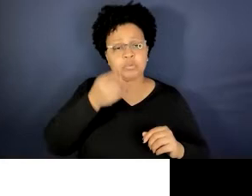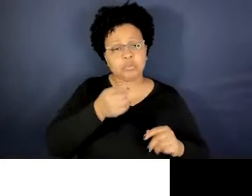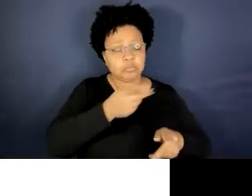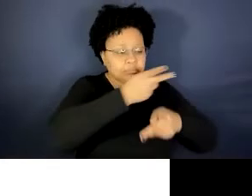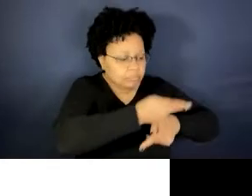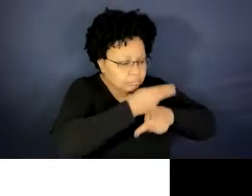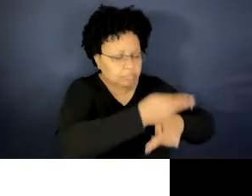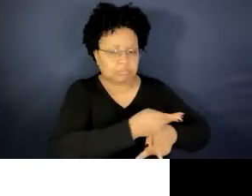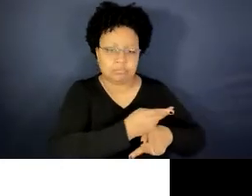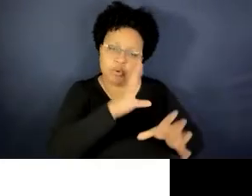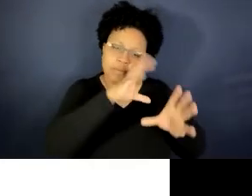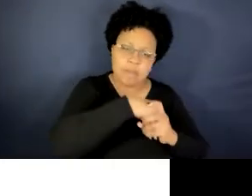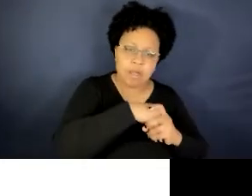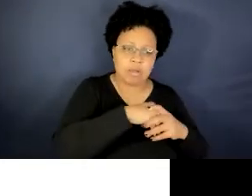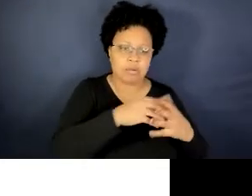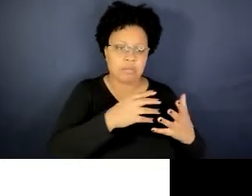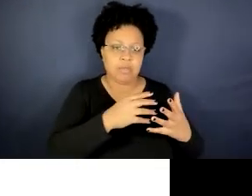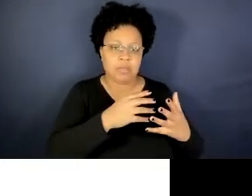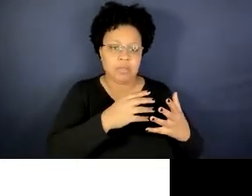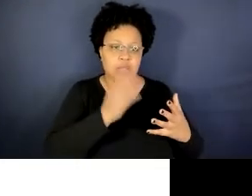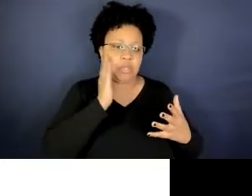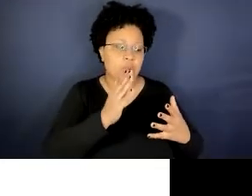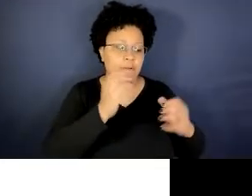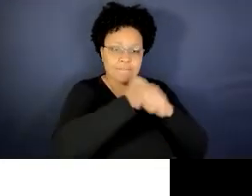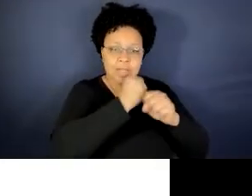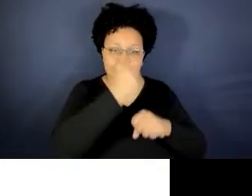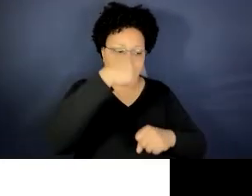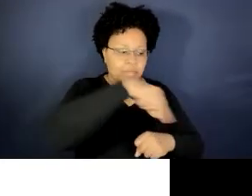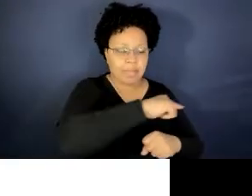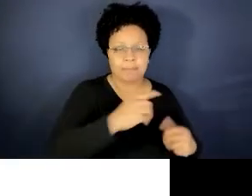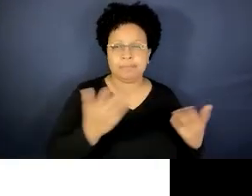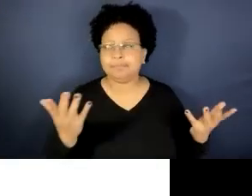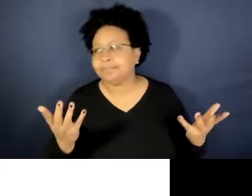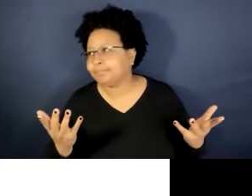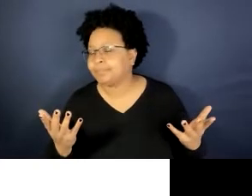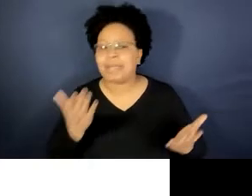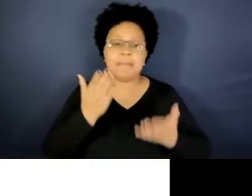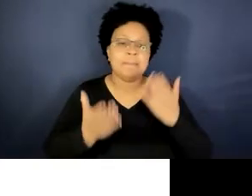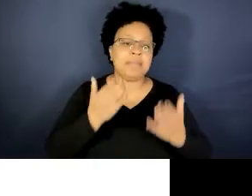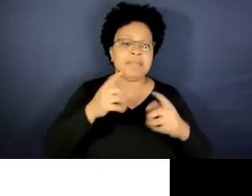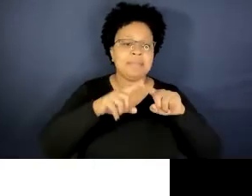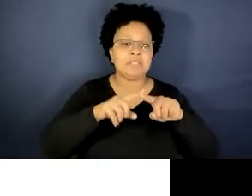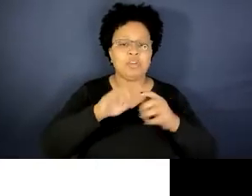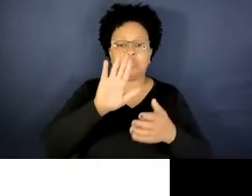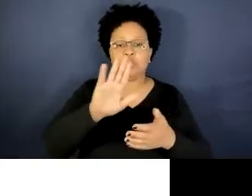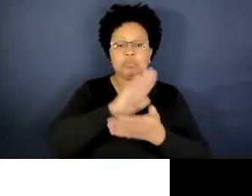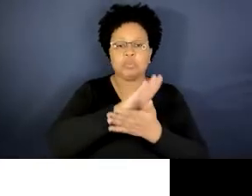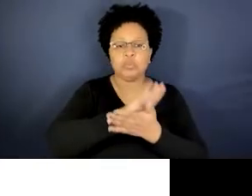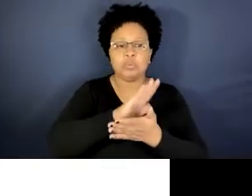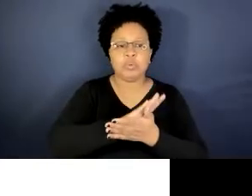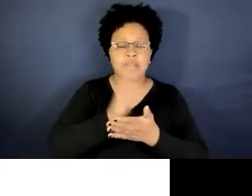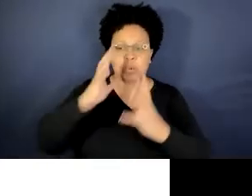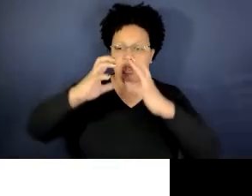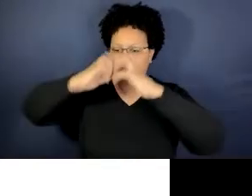when you are a part of something, you will fight for that. But that could be the school you went to, and they said they're going to tear it